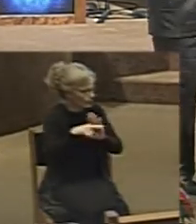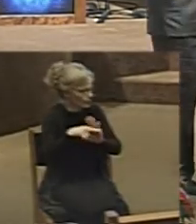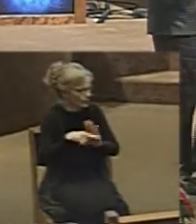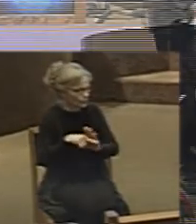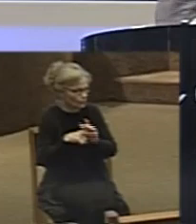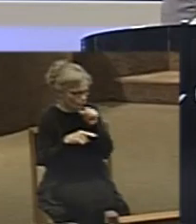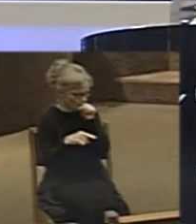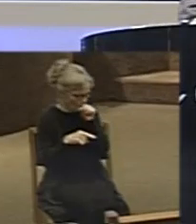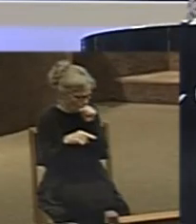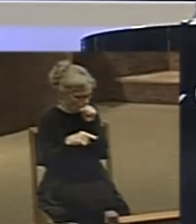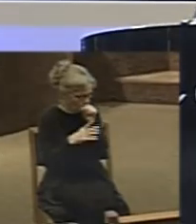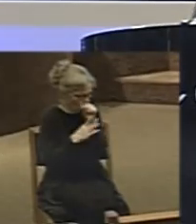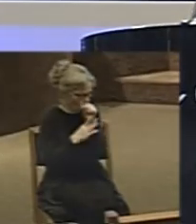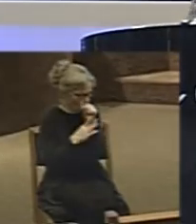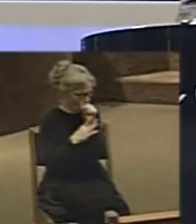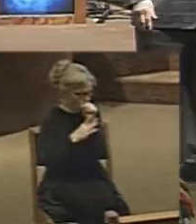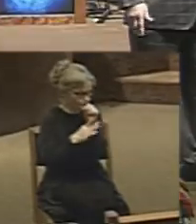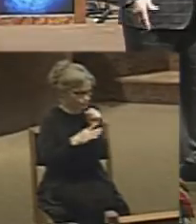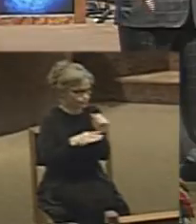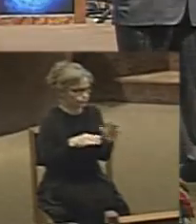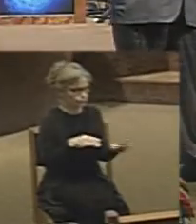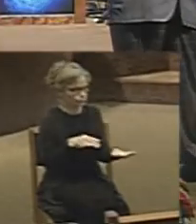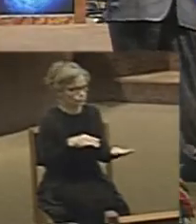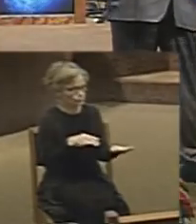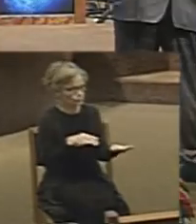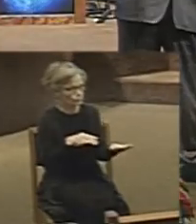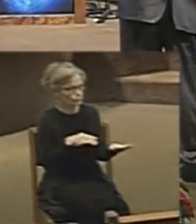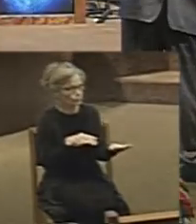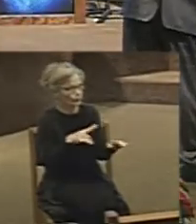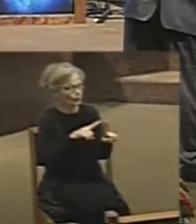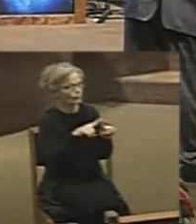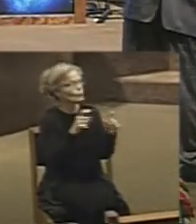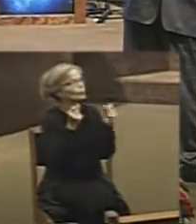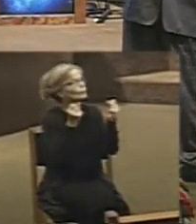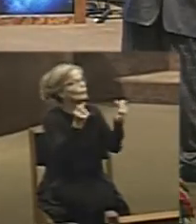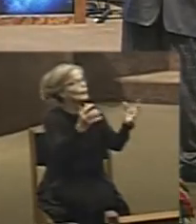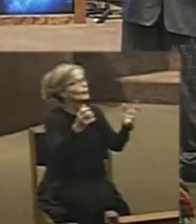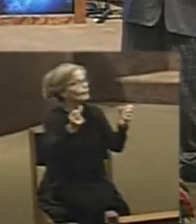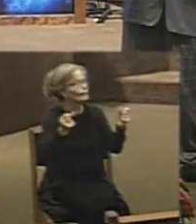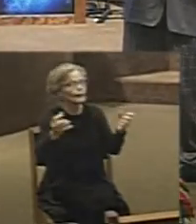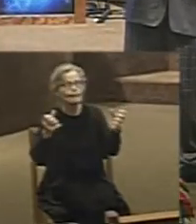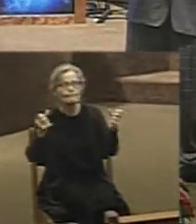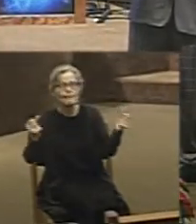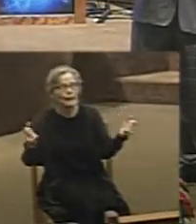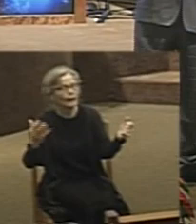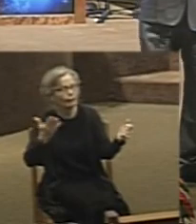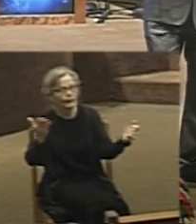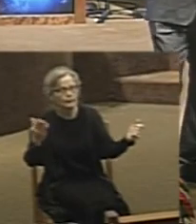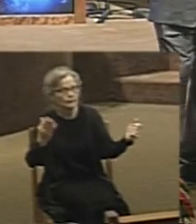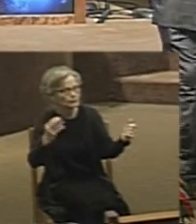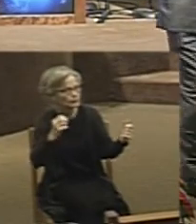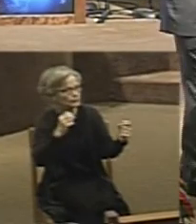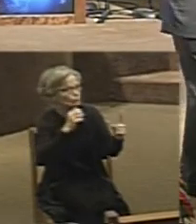And it's not in the notes if it'll make you feel better, but with the ubiquity of media.